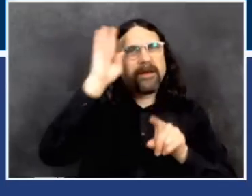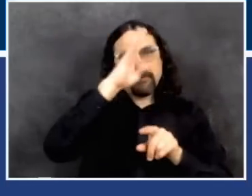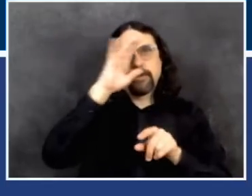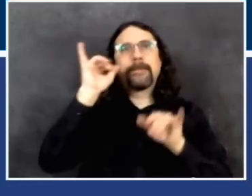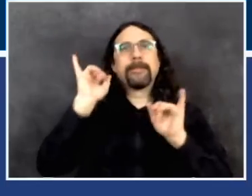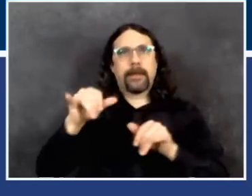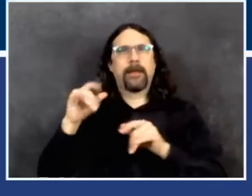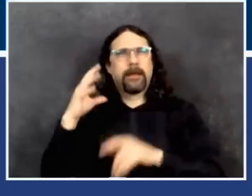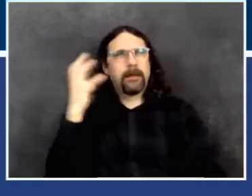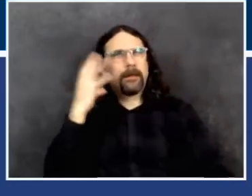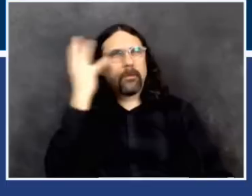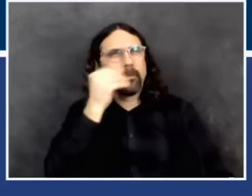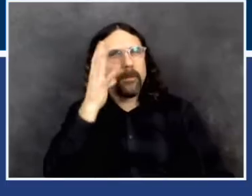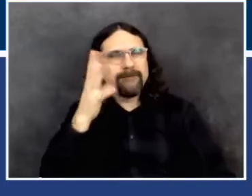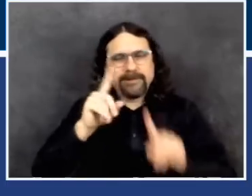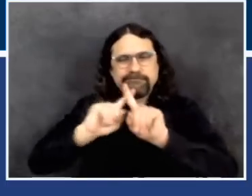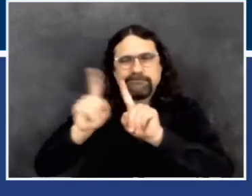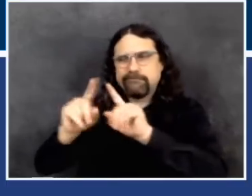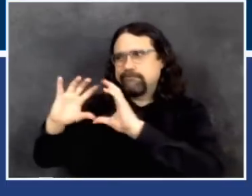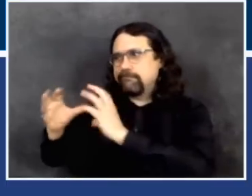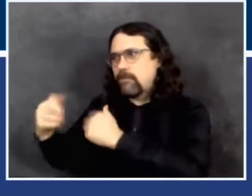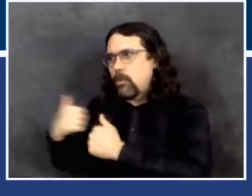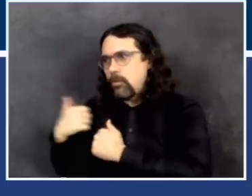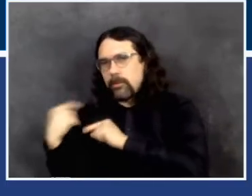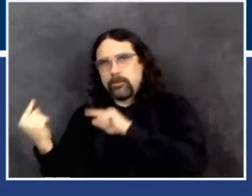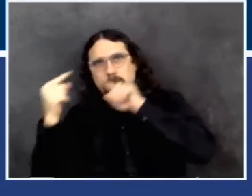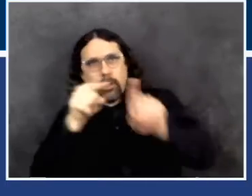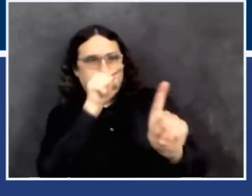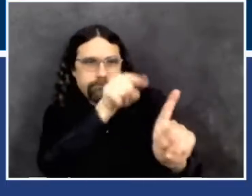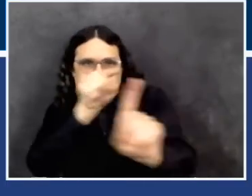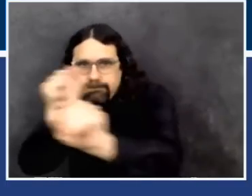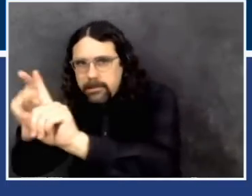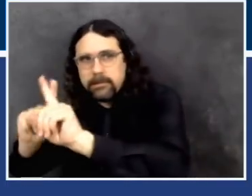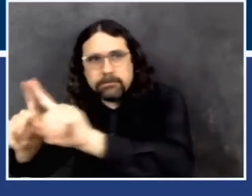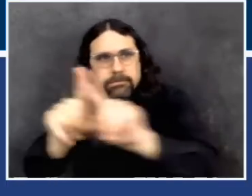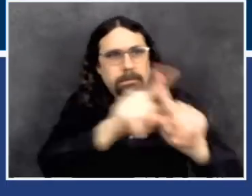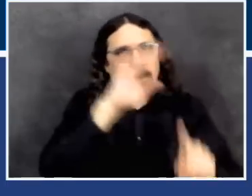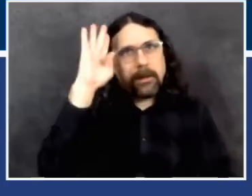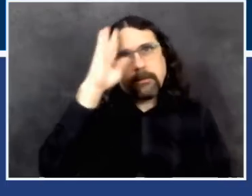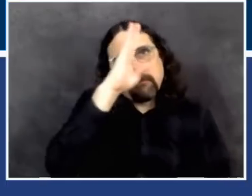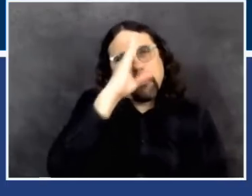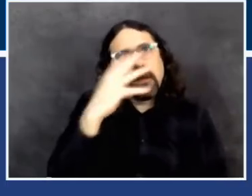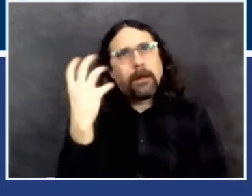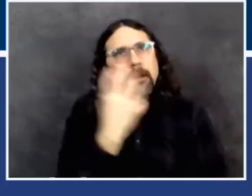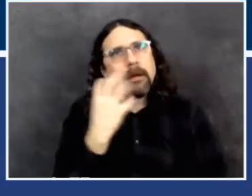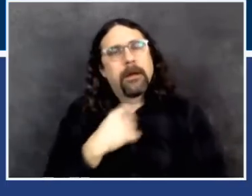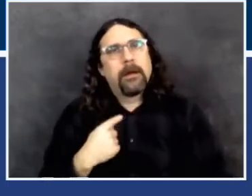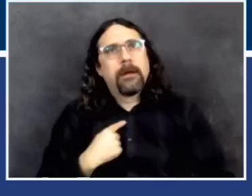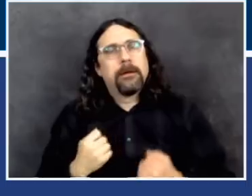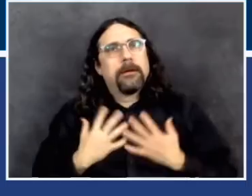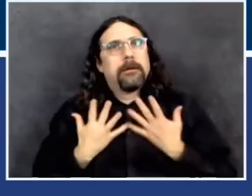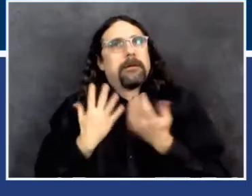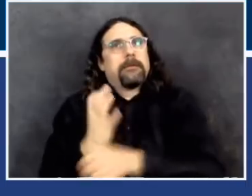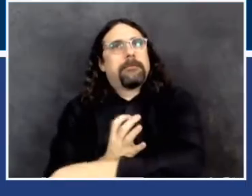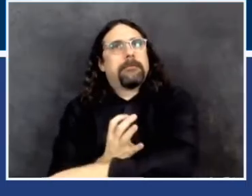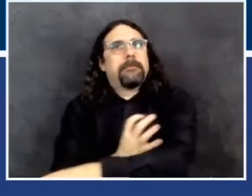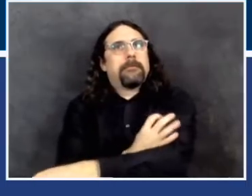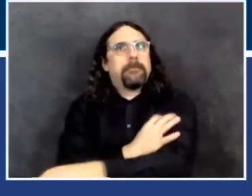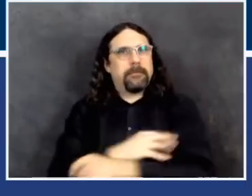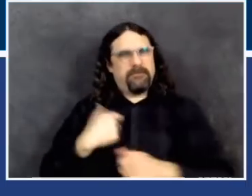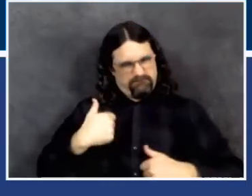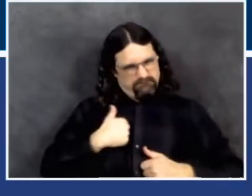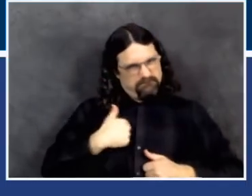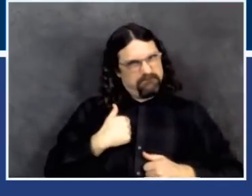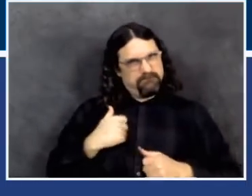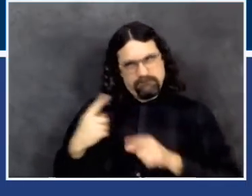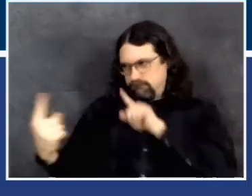talked to some of our soldiers and sailors and airmen, and they just bring such an amazing spirit. And I'm thankful to every